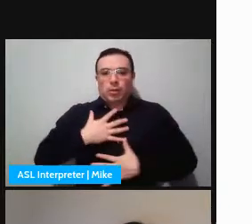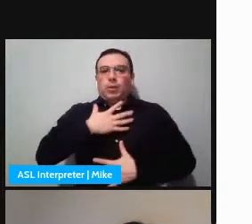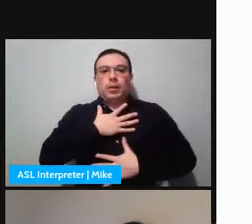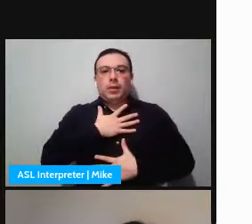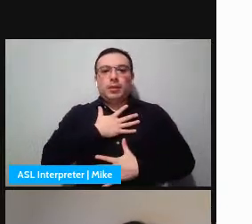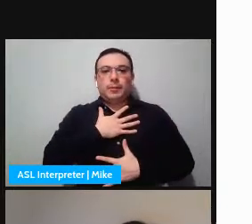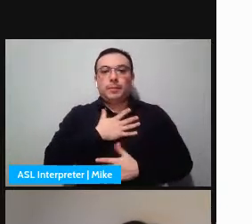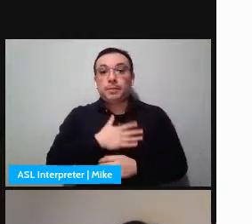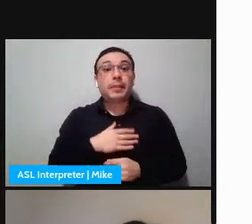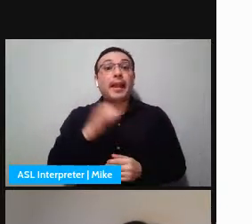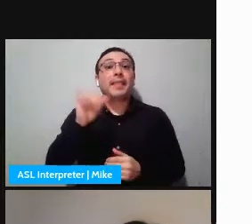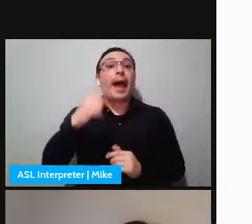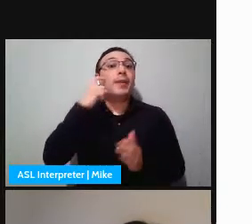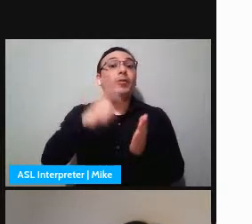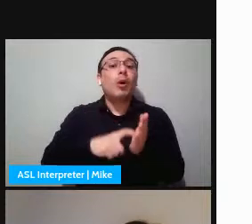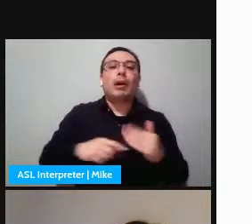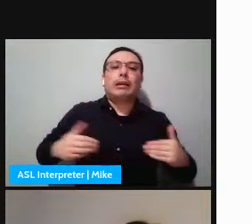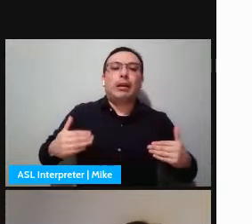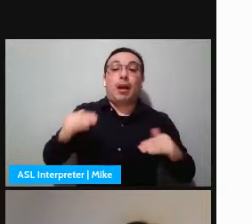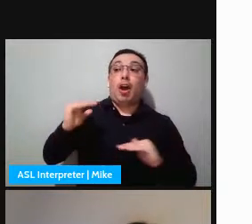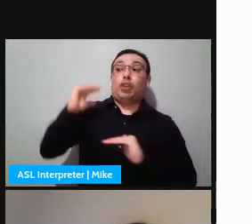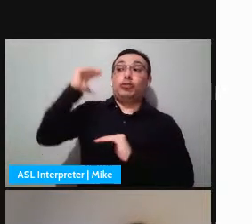versus older adults.